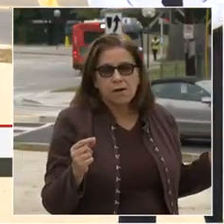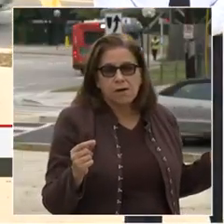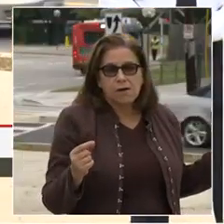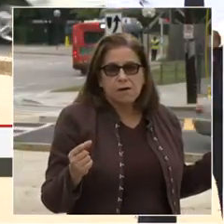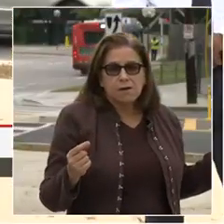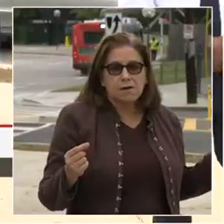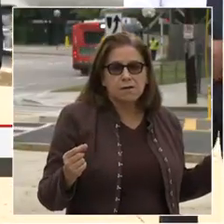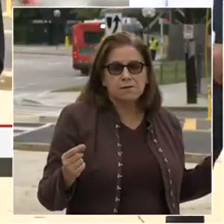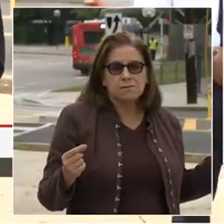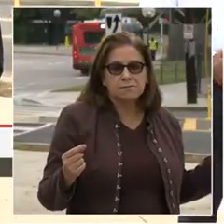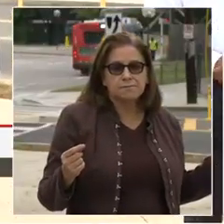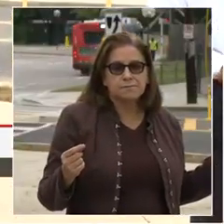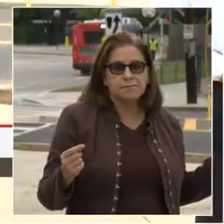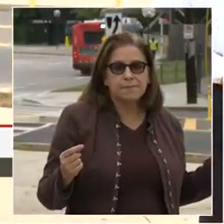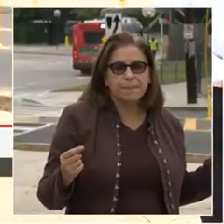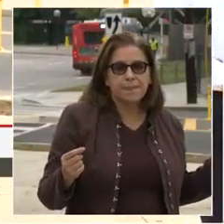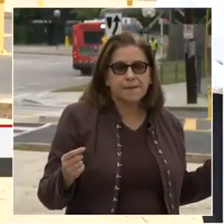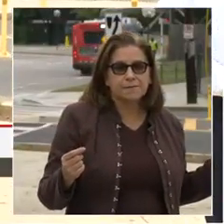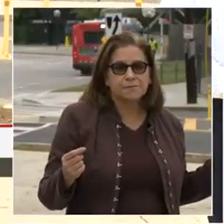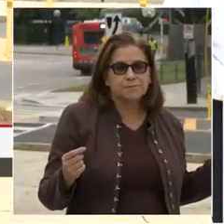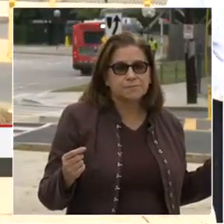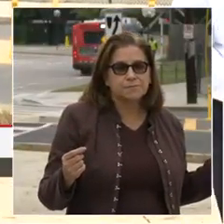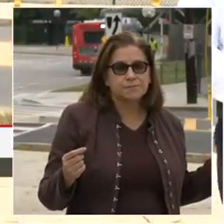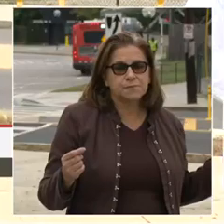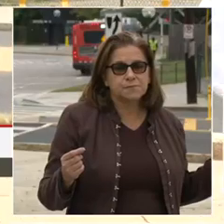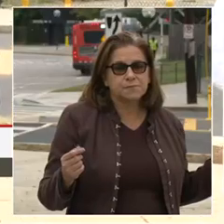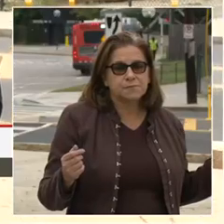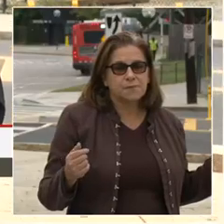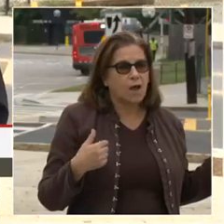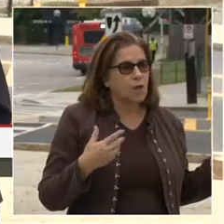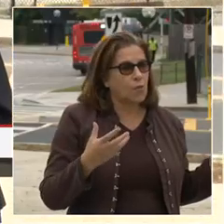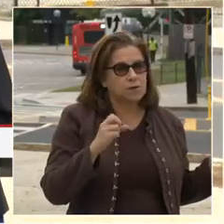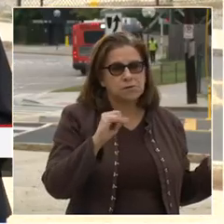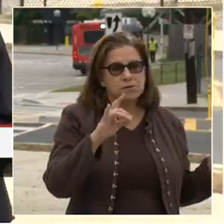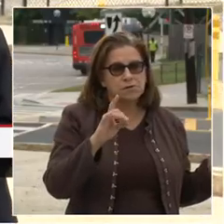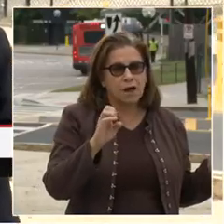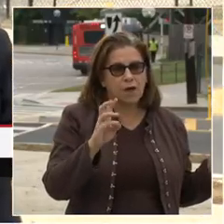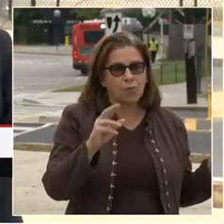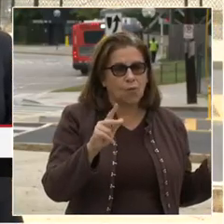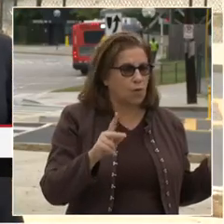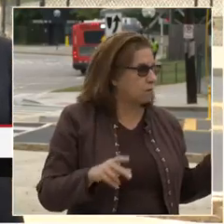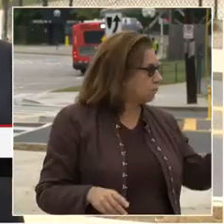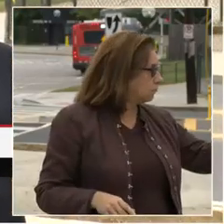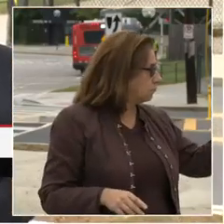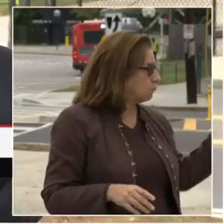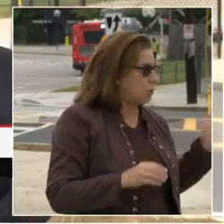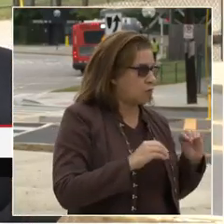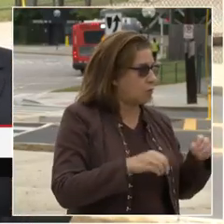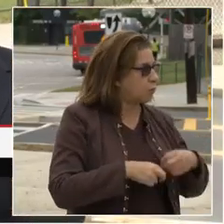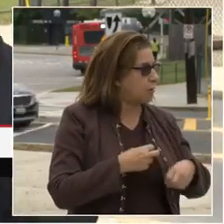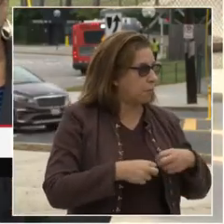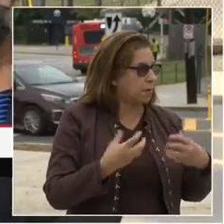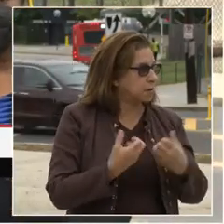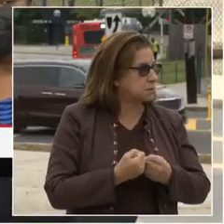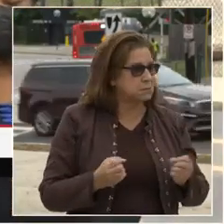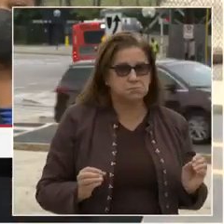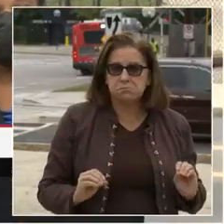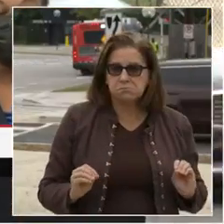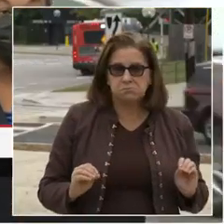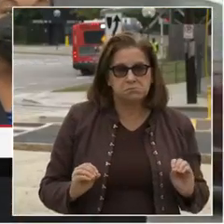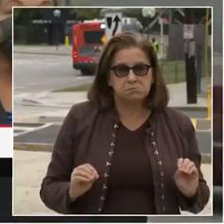for Sheriff Road. We didn't have accident problem. We had speeding problems. We just wanted to raise. They put those barriers in. We've